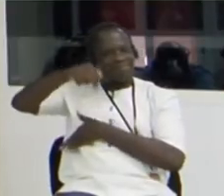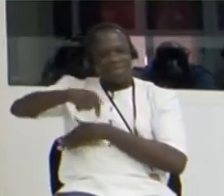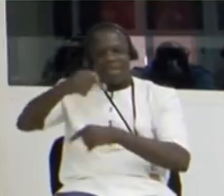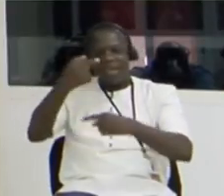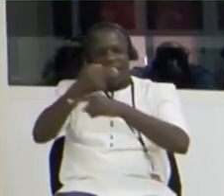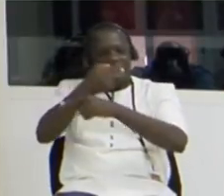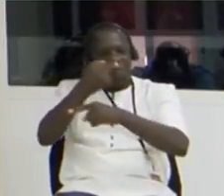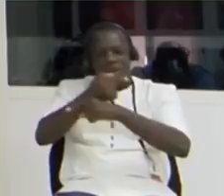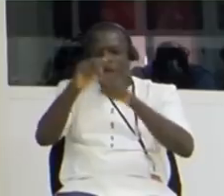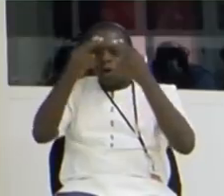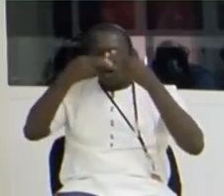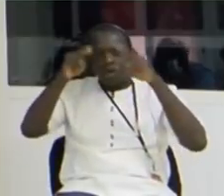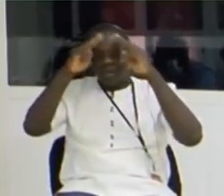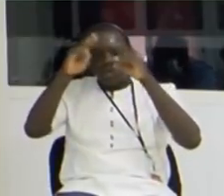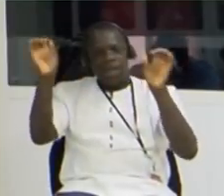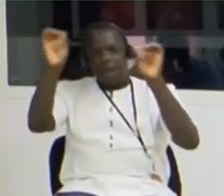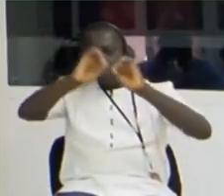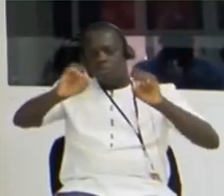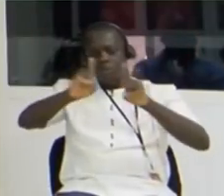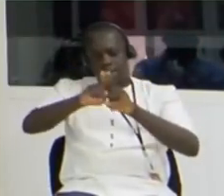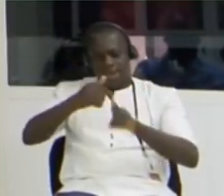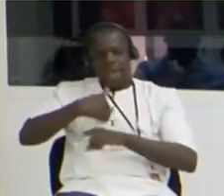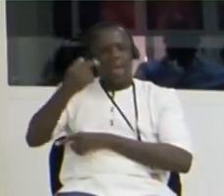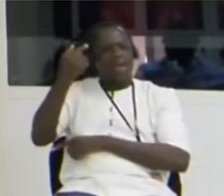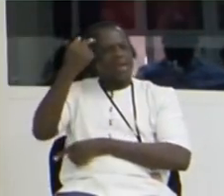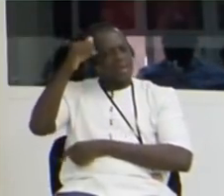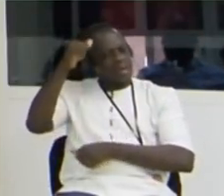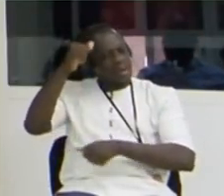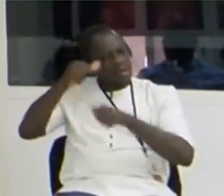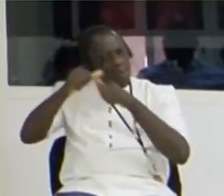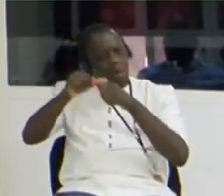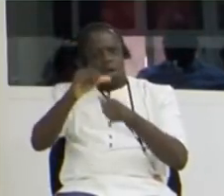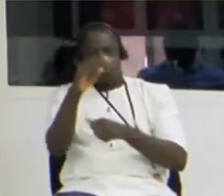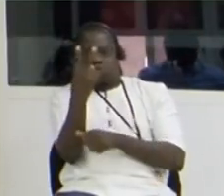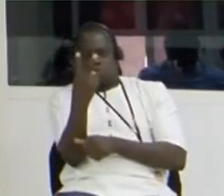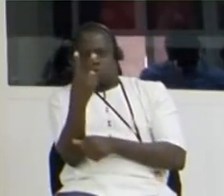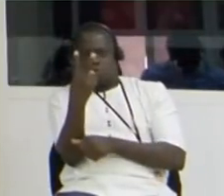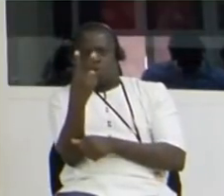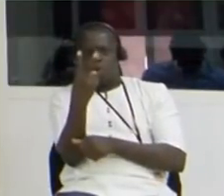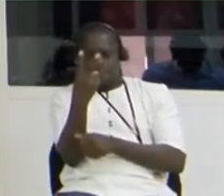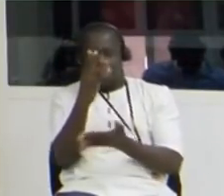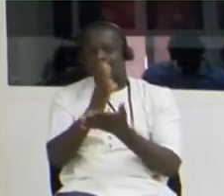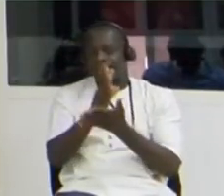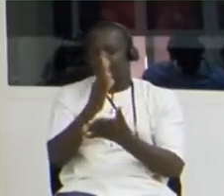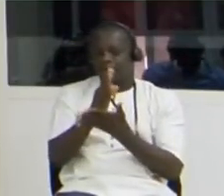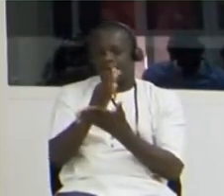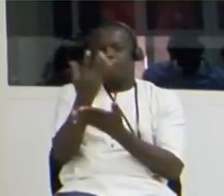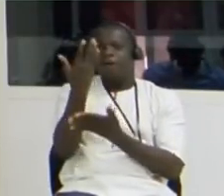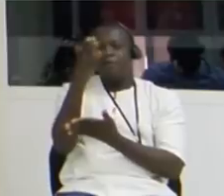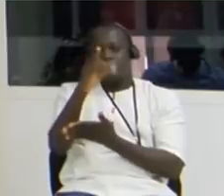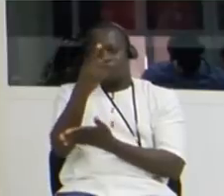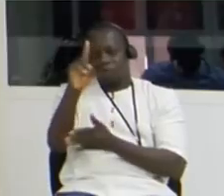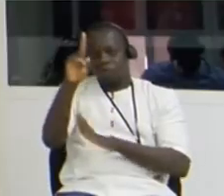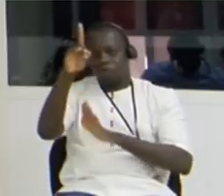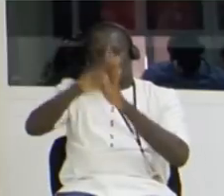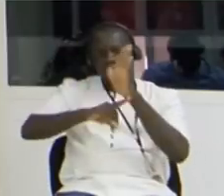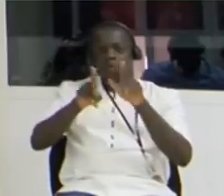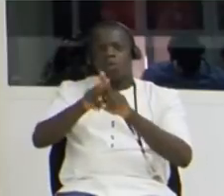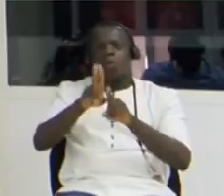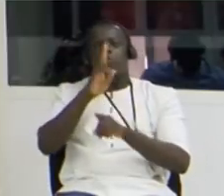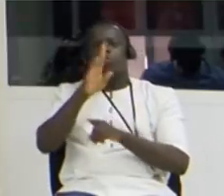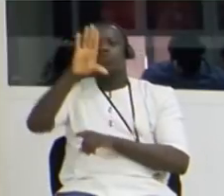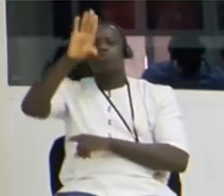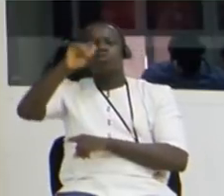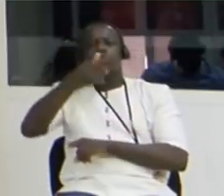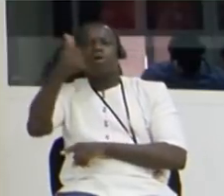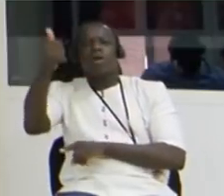Gambia. For example, I think I could remember two vividly from the first edition. That one was doing